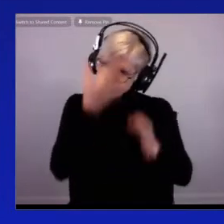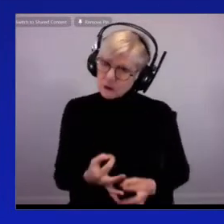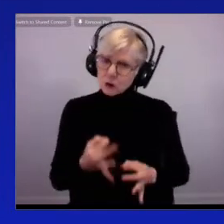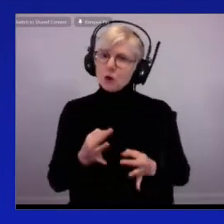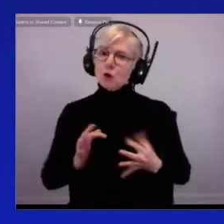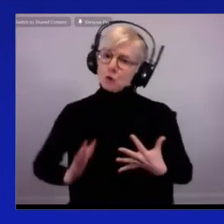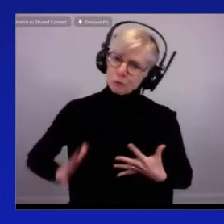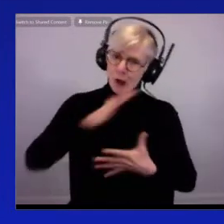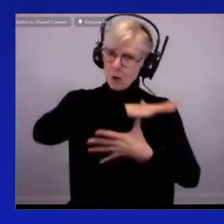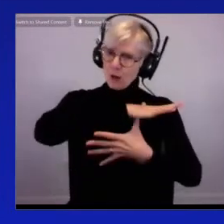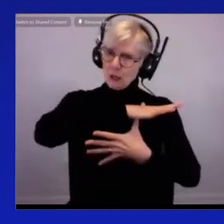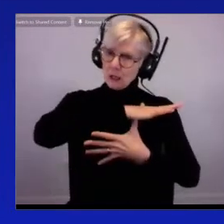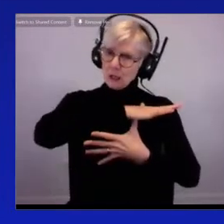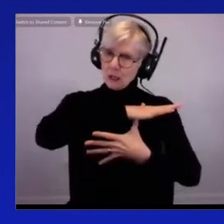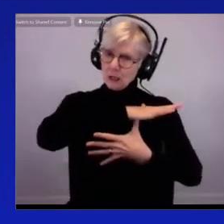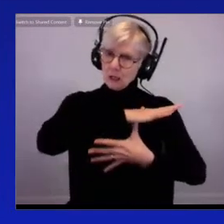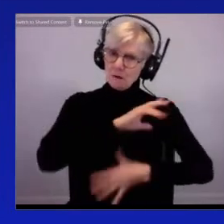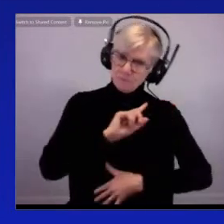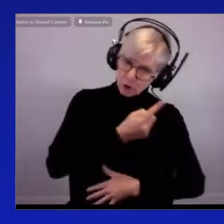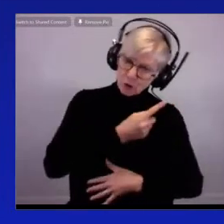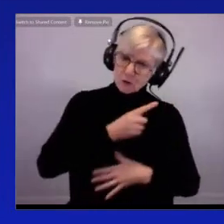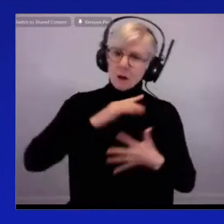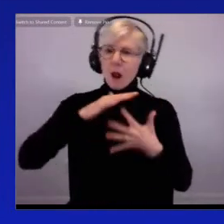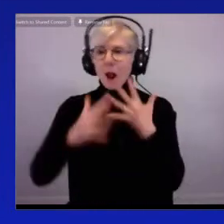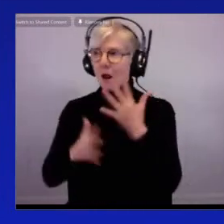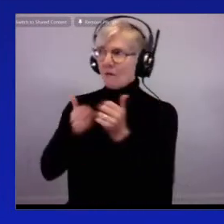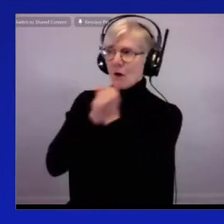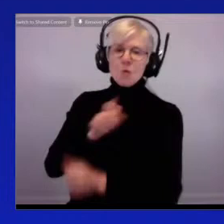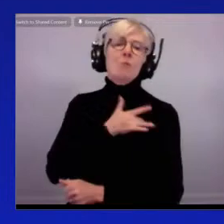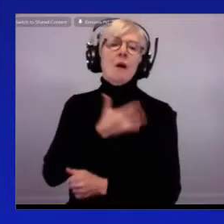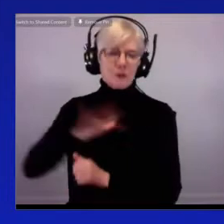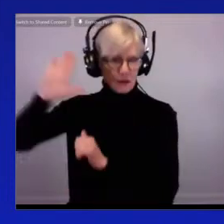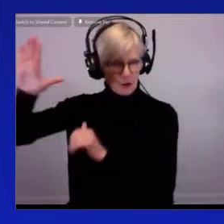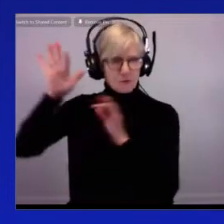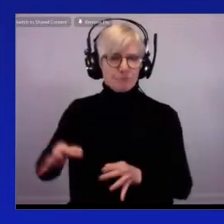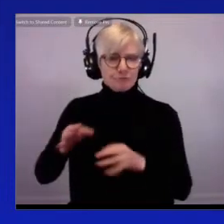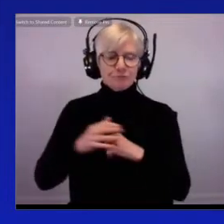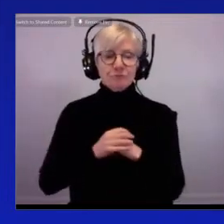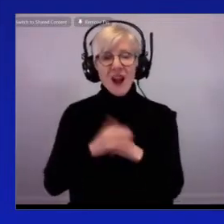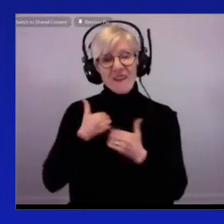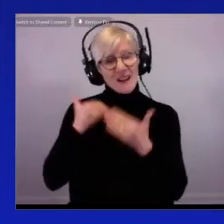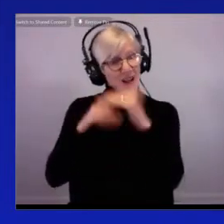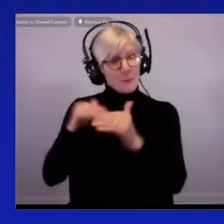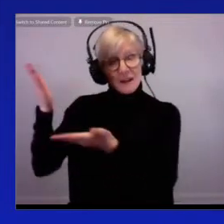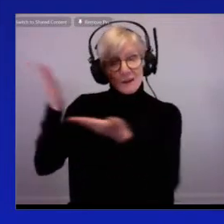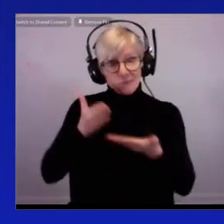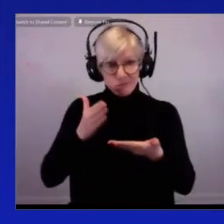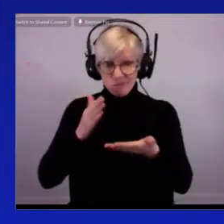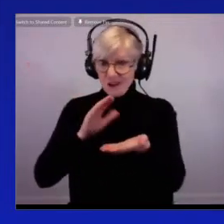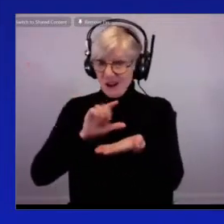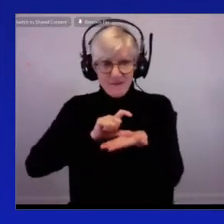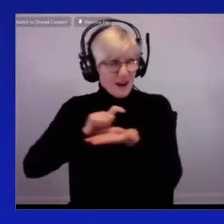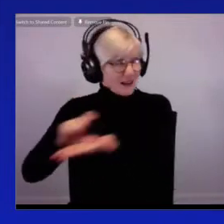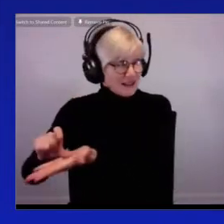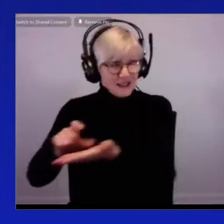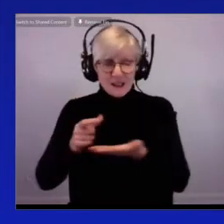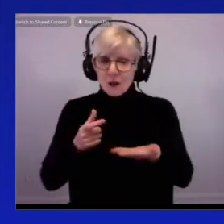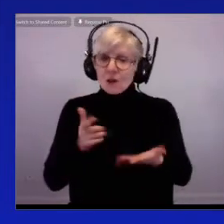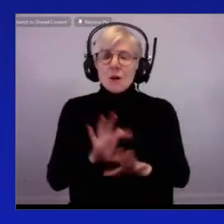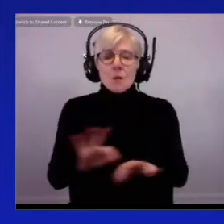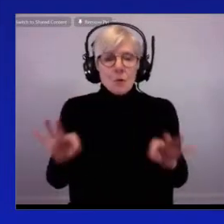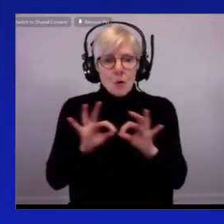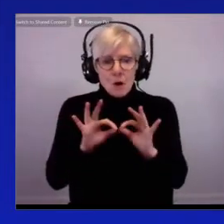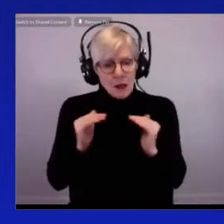that comes from the province. This is because there's a limited amount of vaccine, and we want to have an